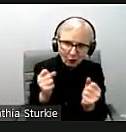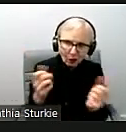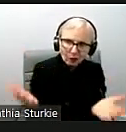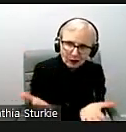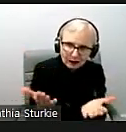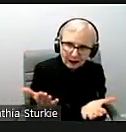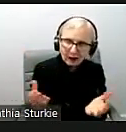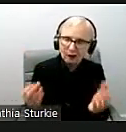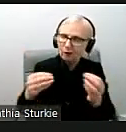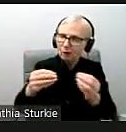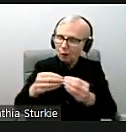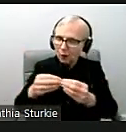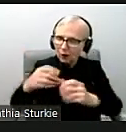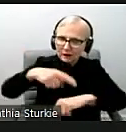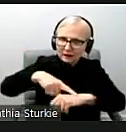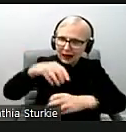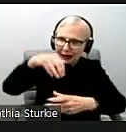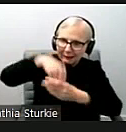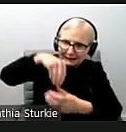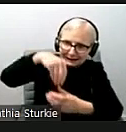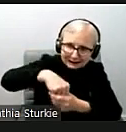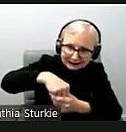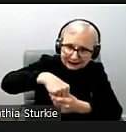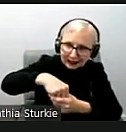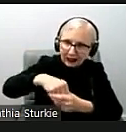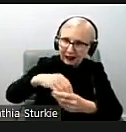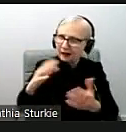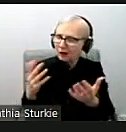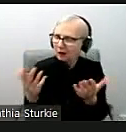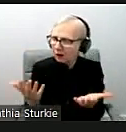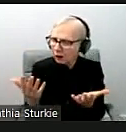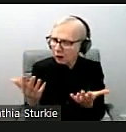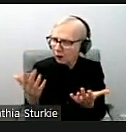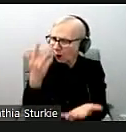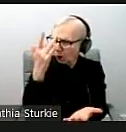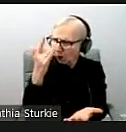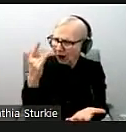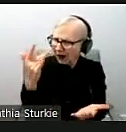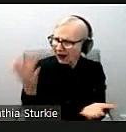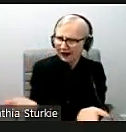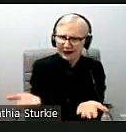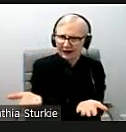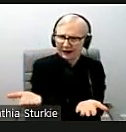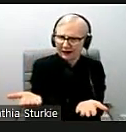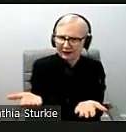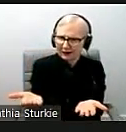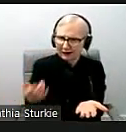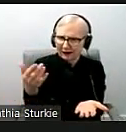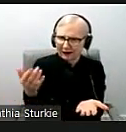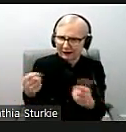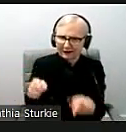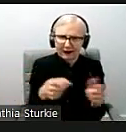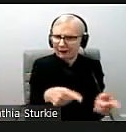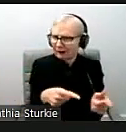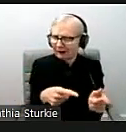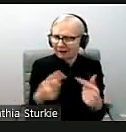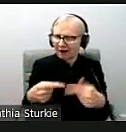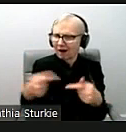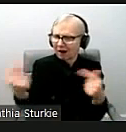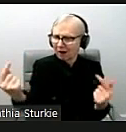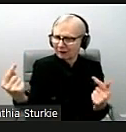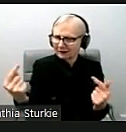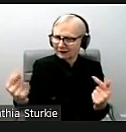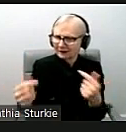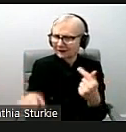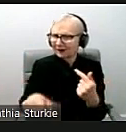time indoors? I know we're seeing kids, but if you could just reiterate why exactly we're kind of going the opposite of where the rest of the country